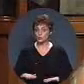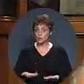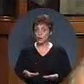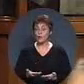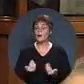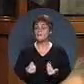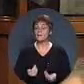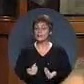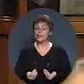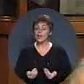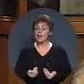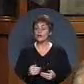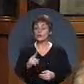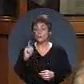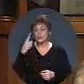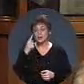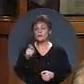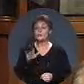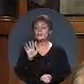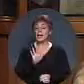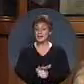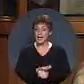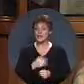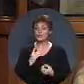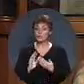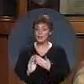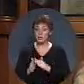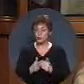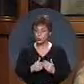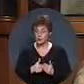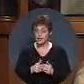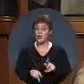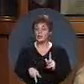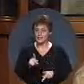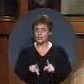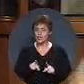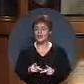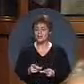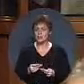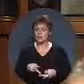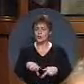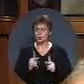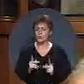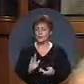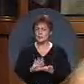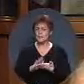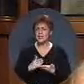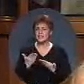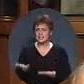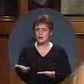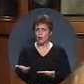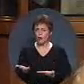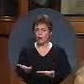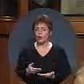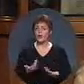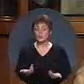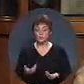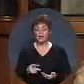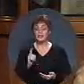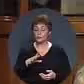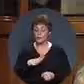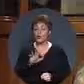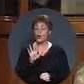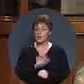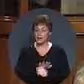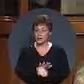in Kaseshwan deserve no less. Will this minister commit to a definite timeline? When will the last new home be built, and when